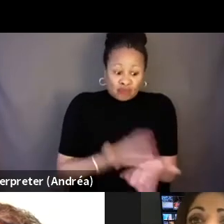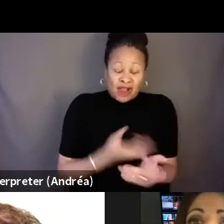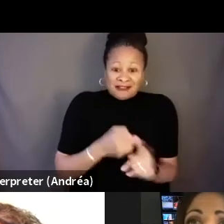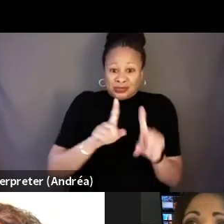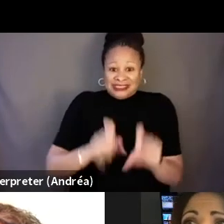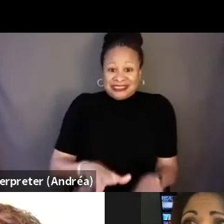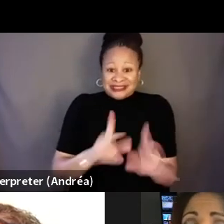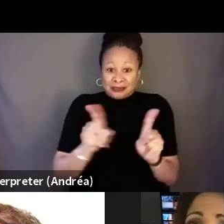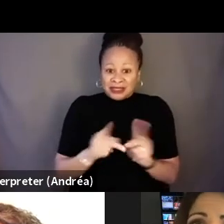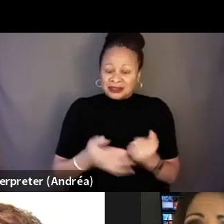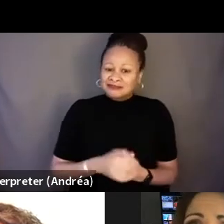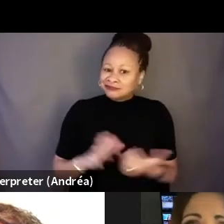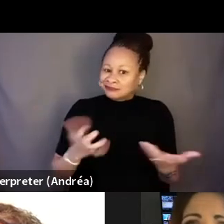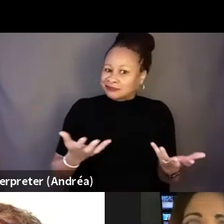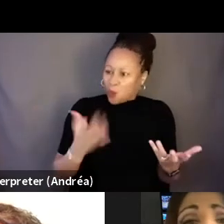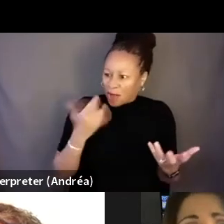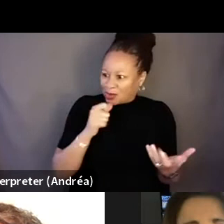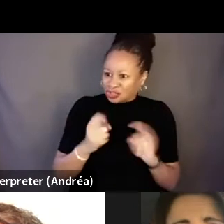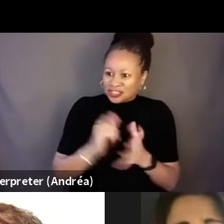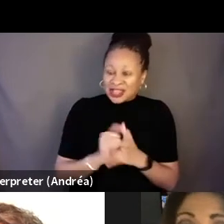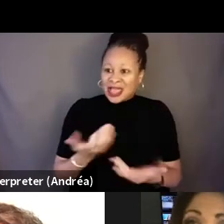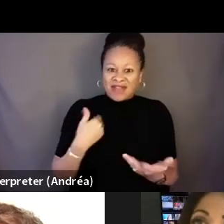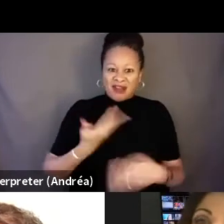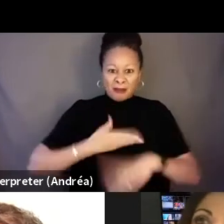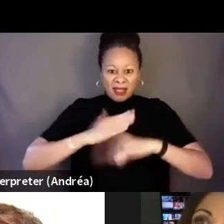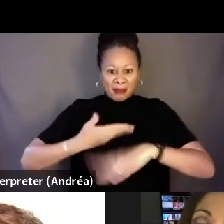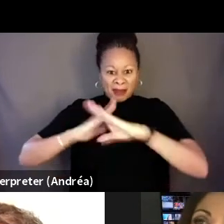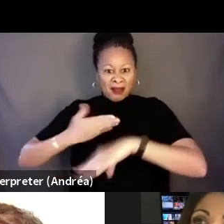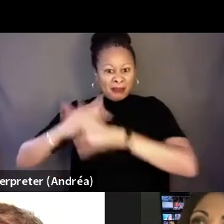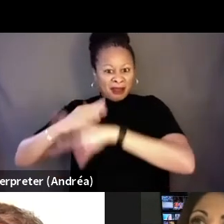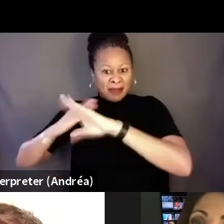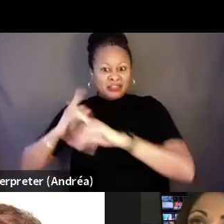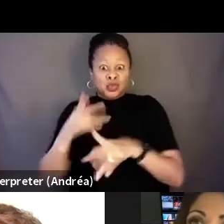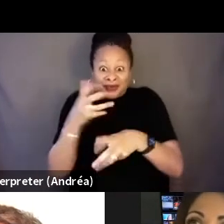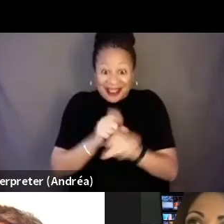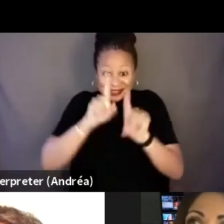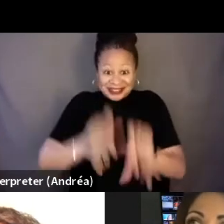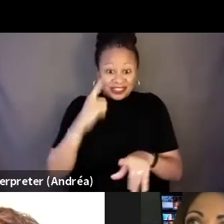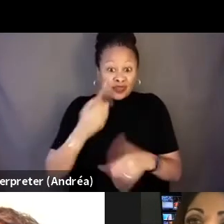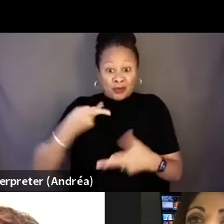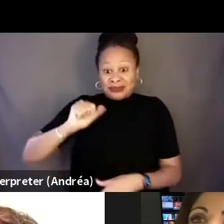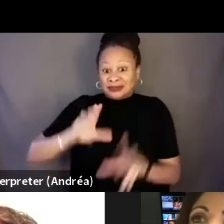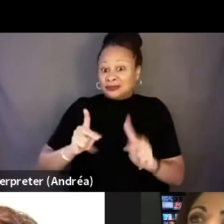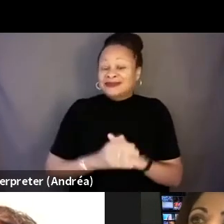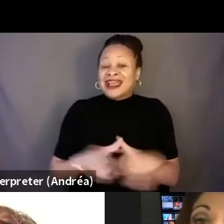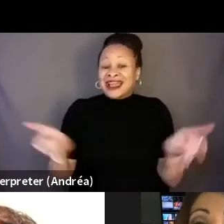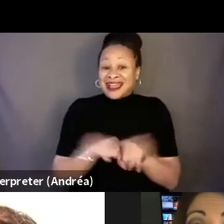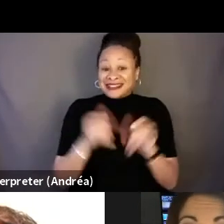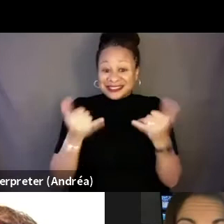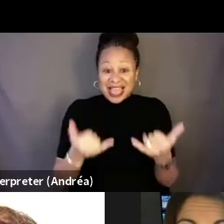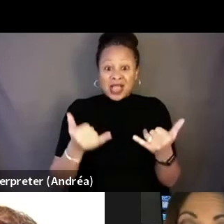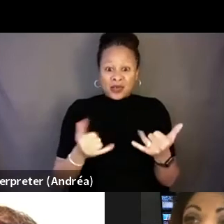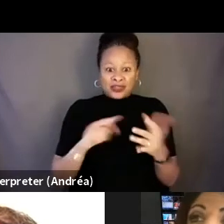sites. You have to have basically all these barriers that gets them to testing. And as she put it, she says, now that we're getting ready to roll out